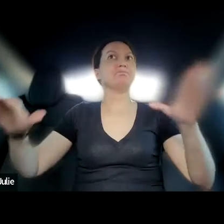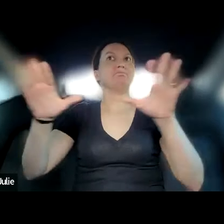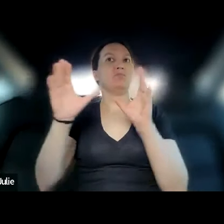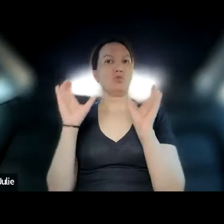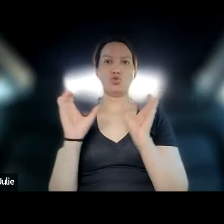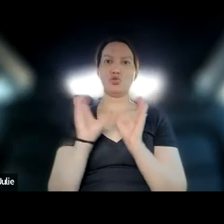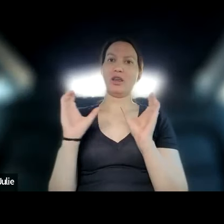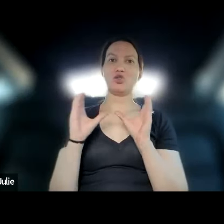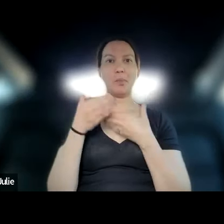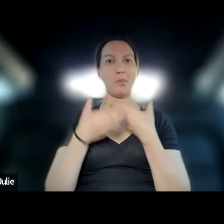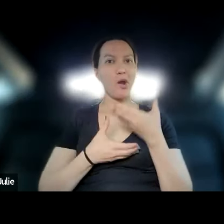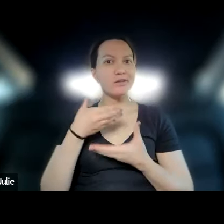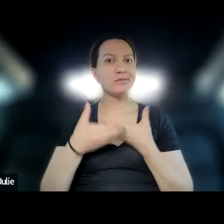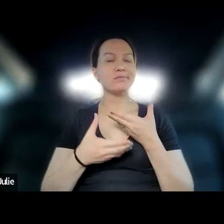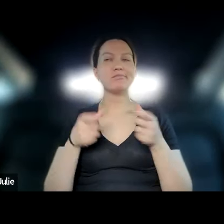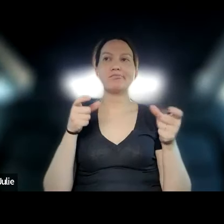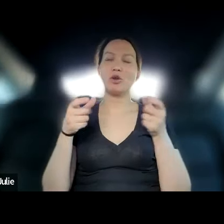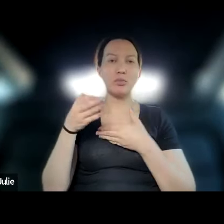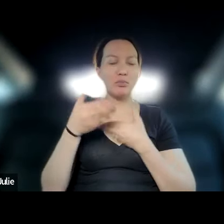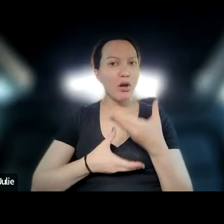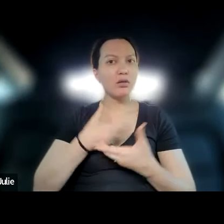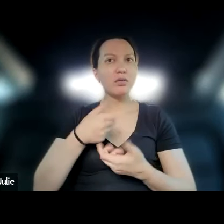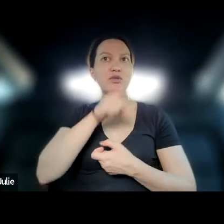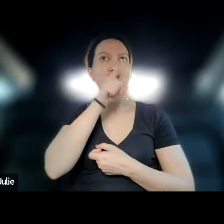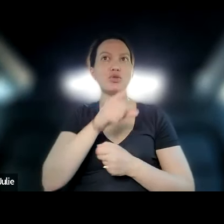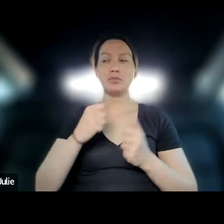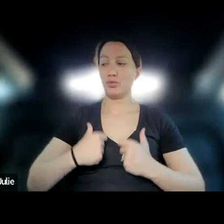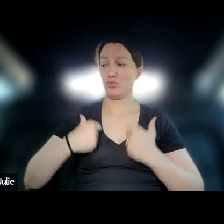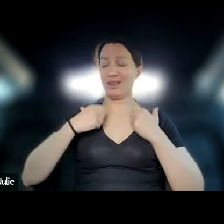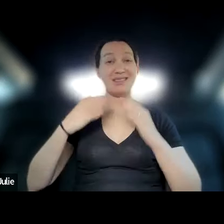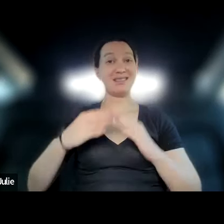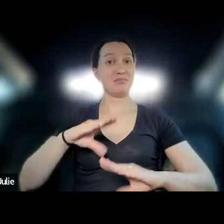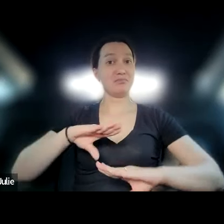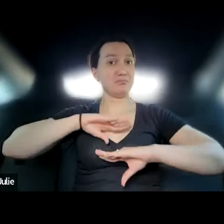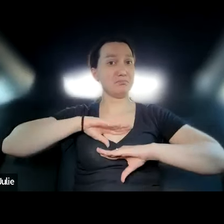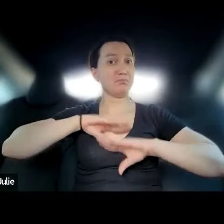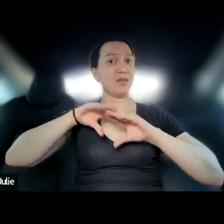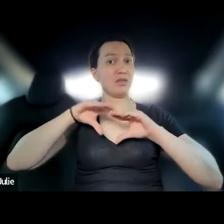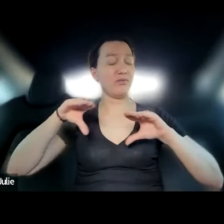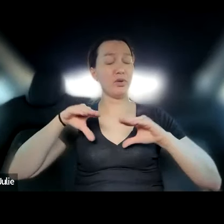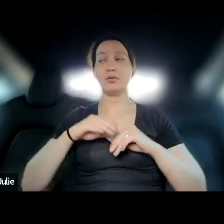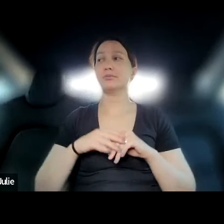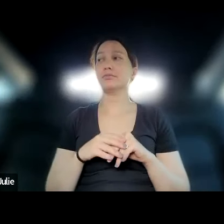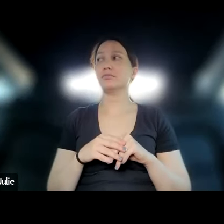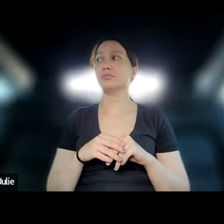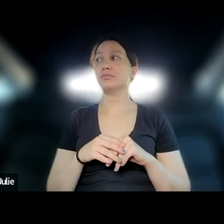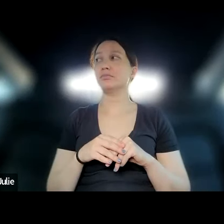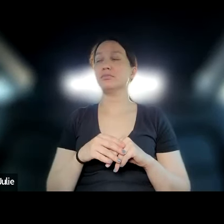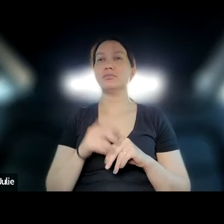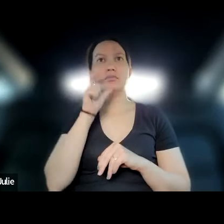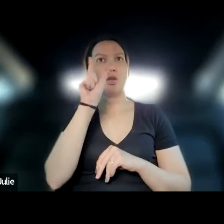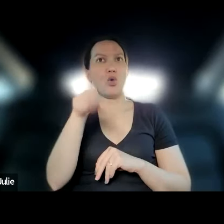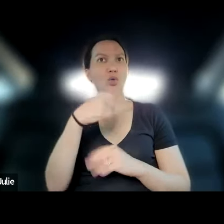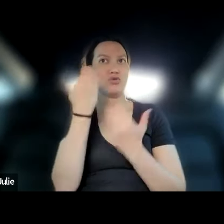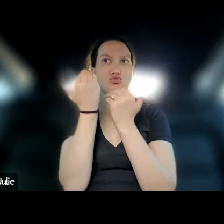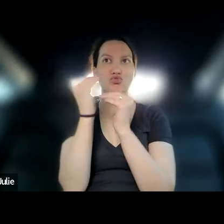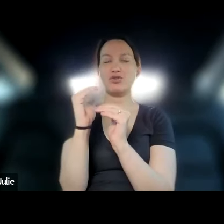certification process and management process to ensure that residents are meeting the income levels. And it not only restricts